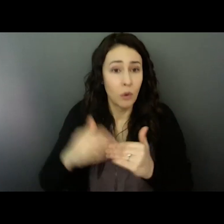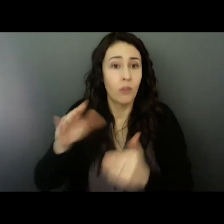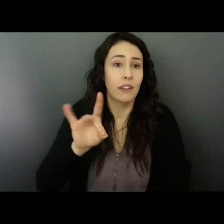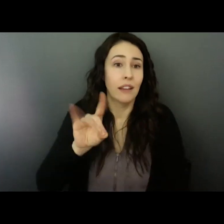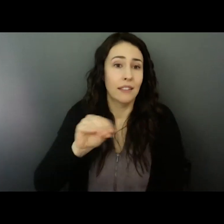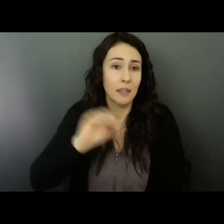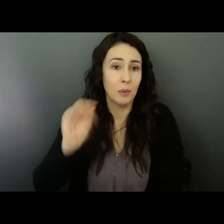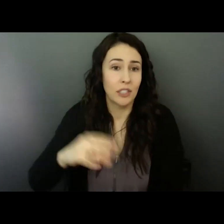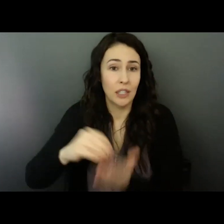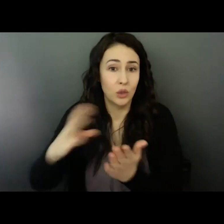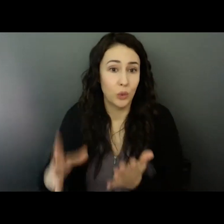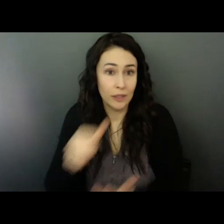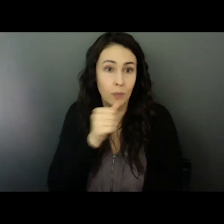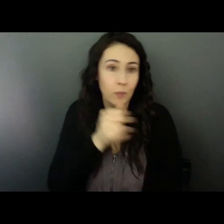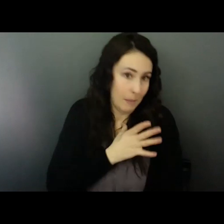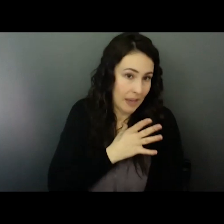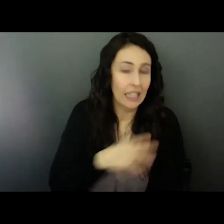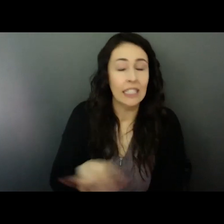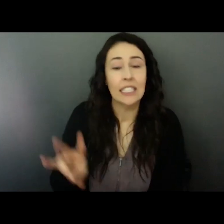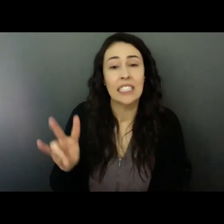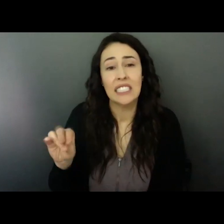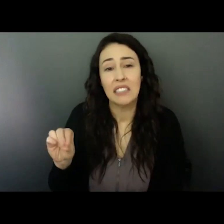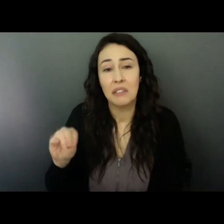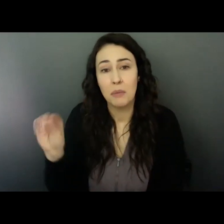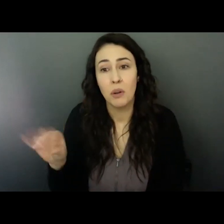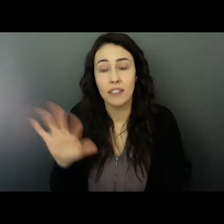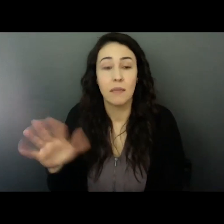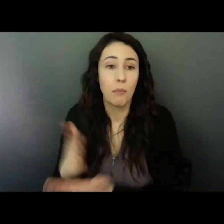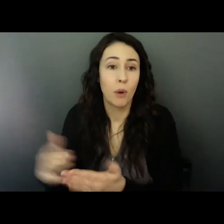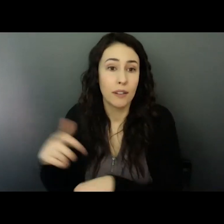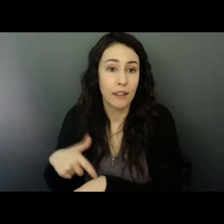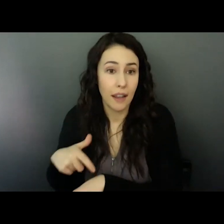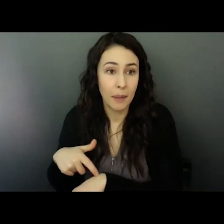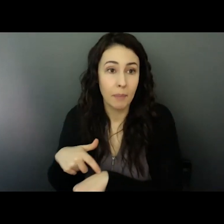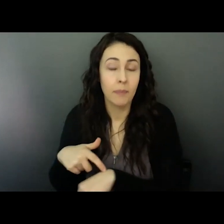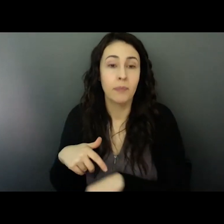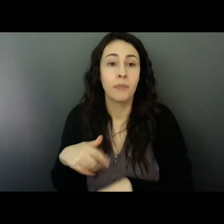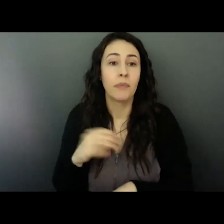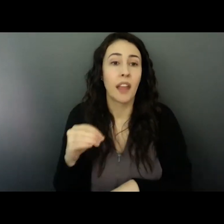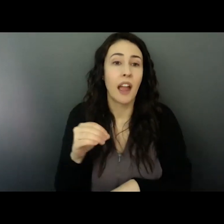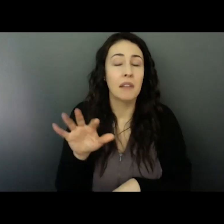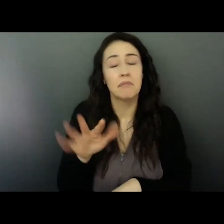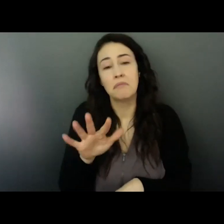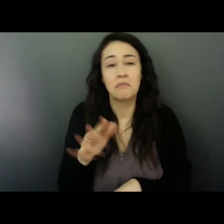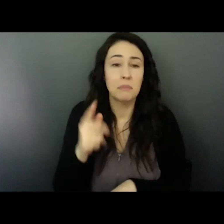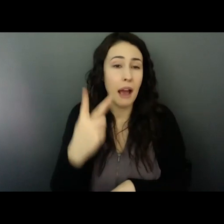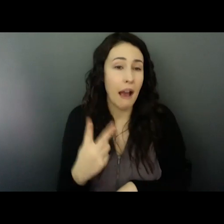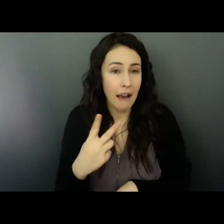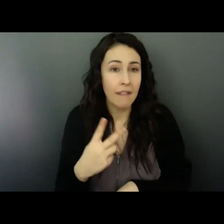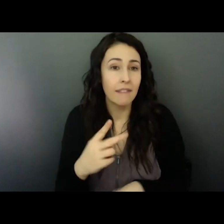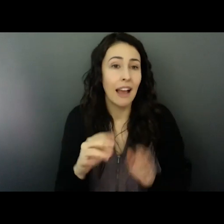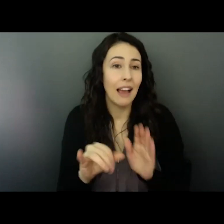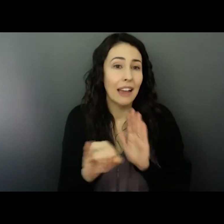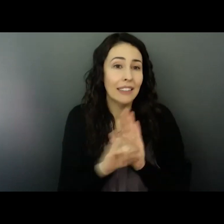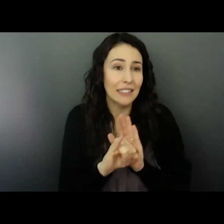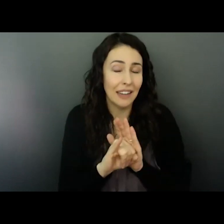women. 70-some% are going part-time. And roughly half identify as a member of